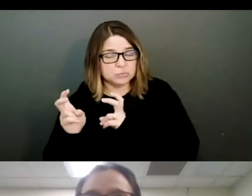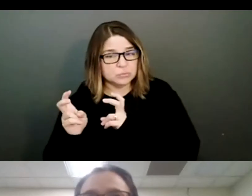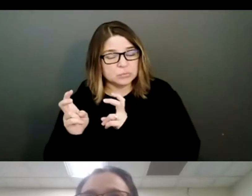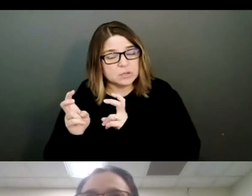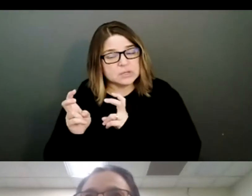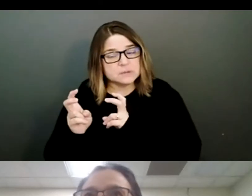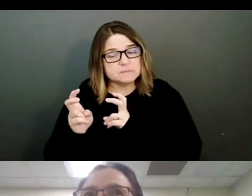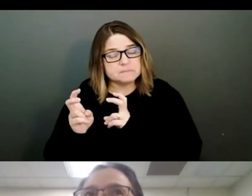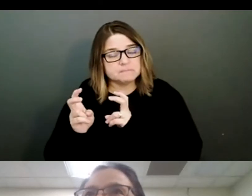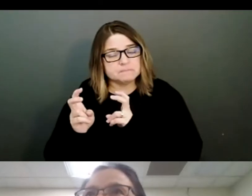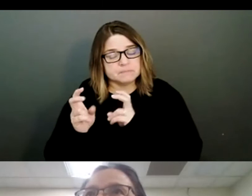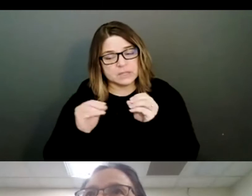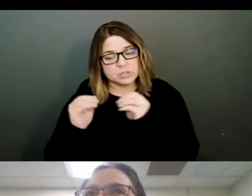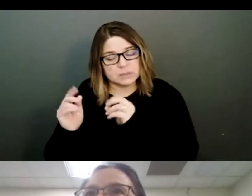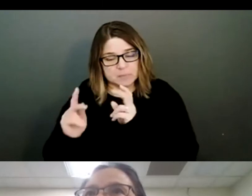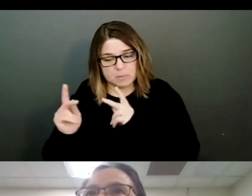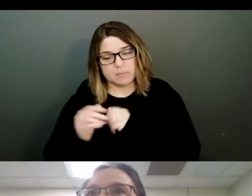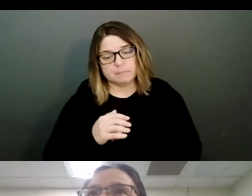And I think that